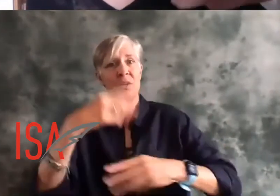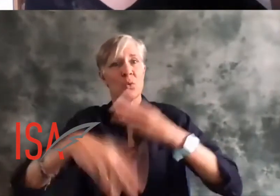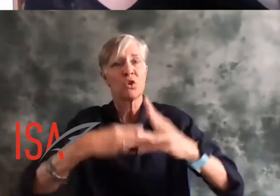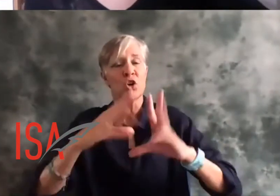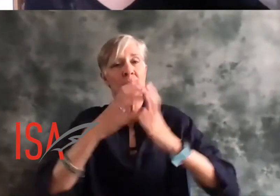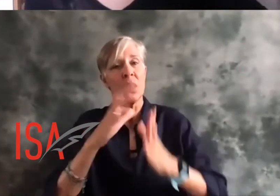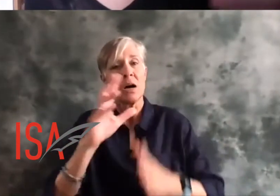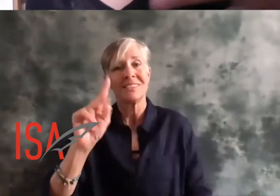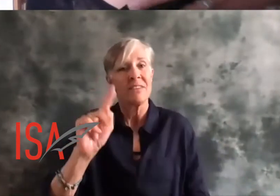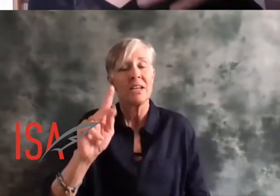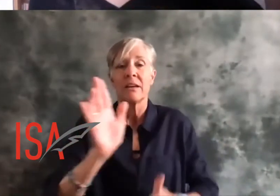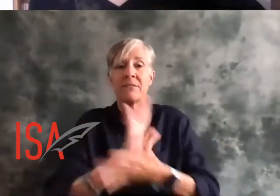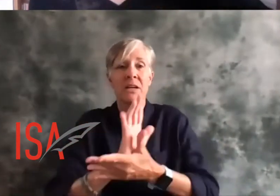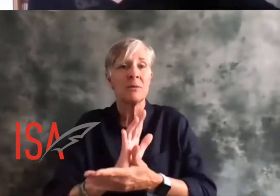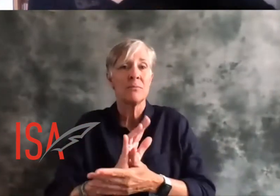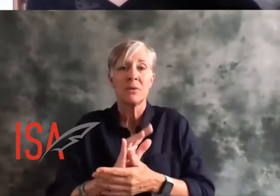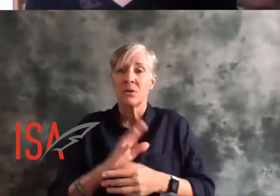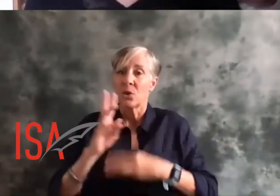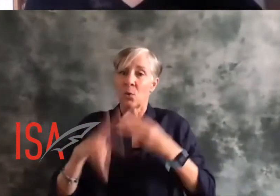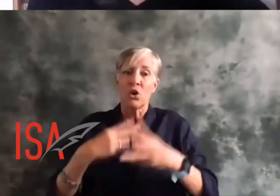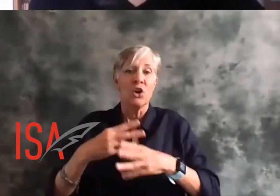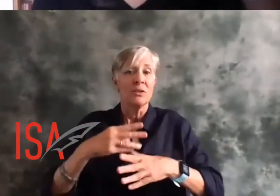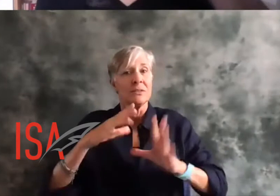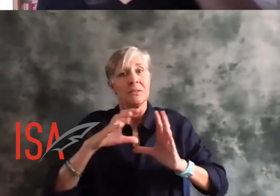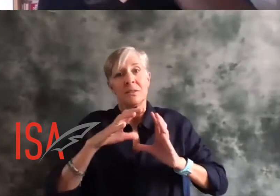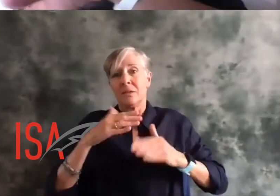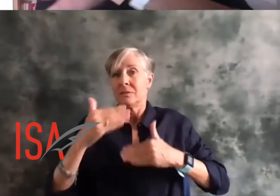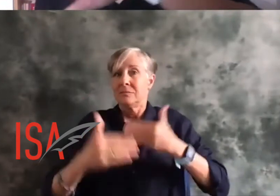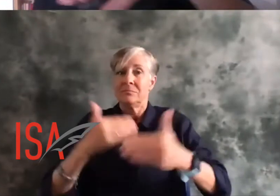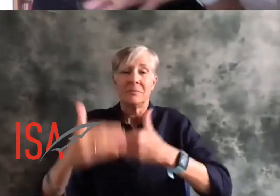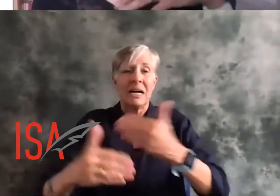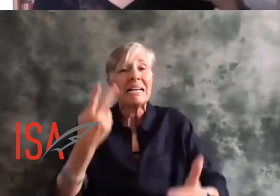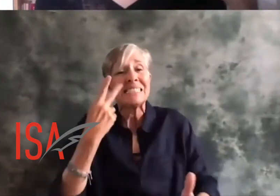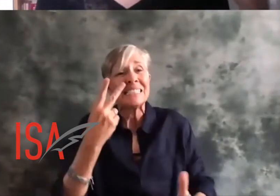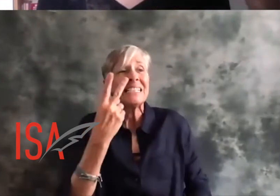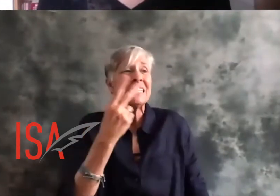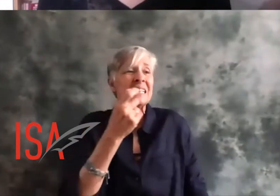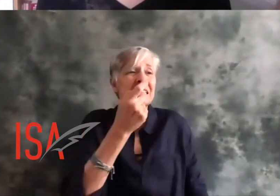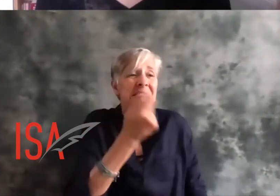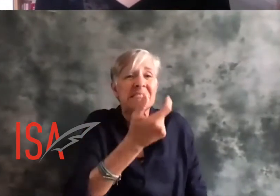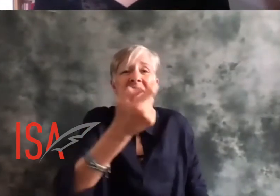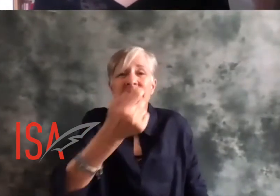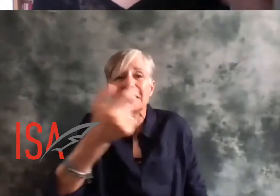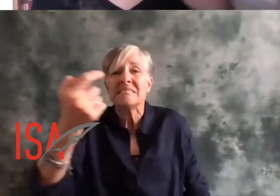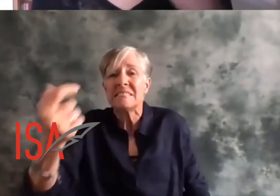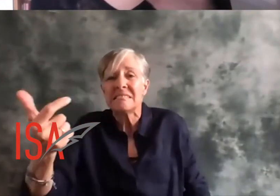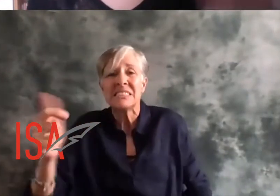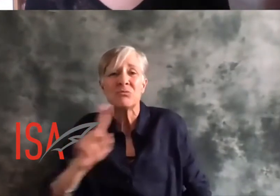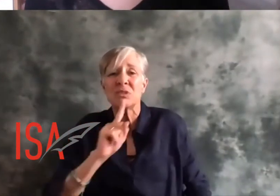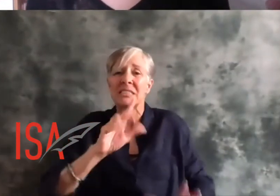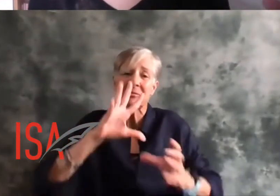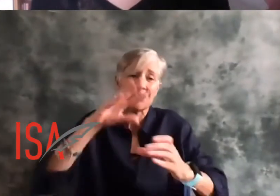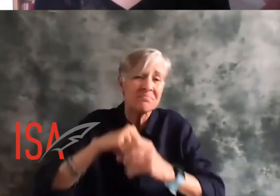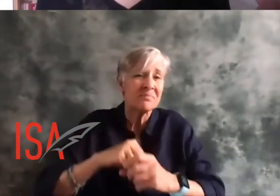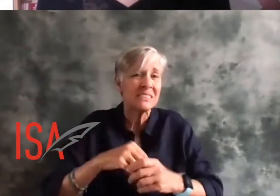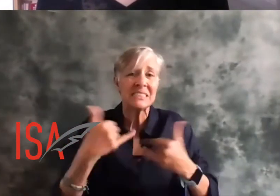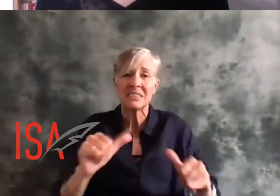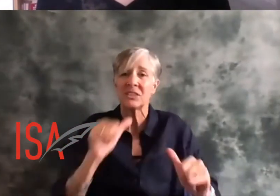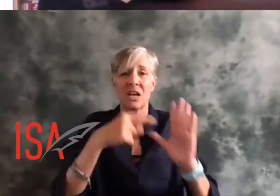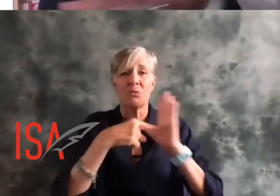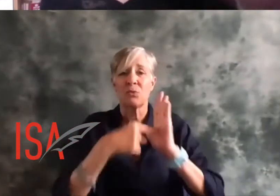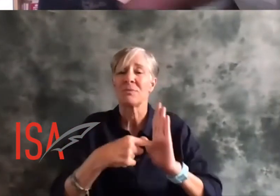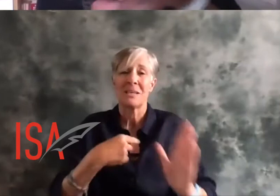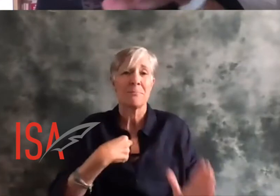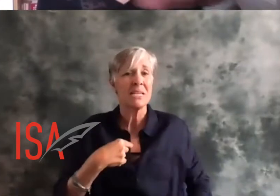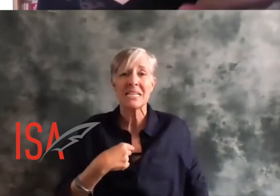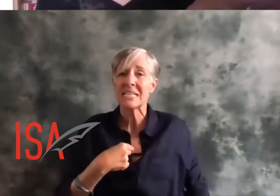is creeping slowly forward, and there's a little bit, there's maybe one story here, one story there, but they're still not me. So there's lots and lots of room for